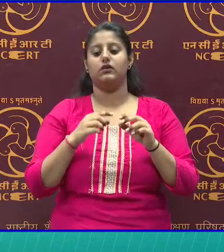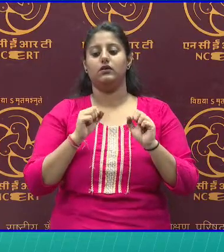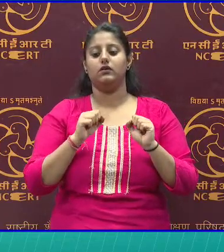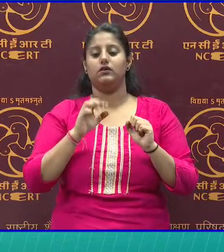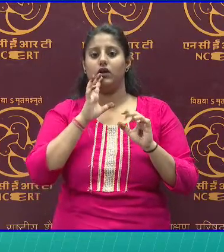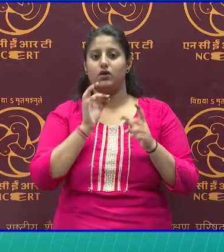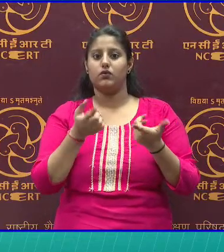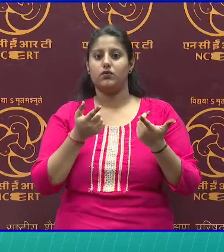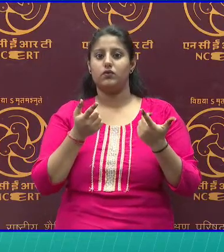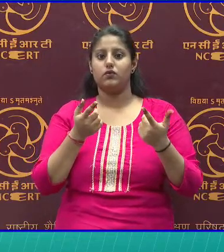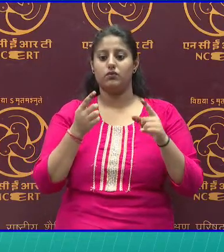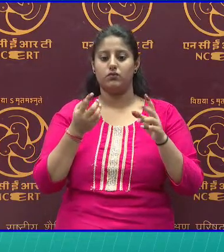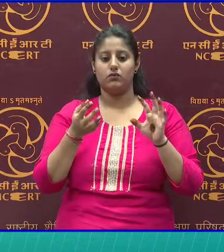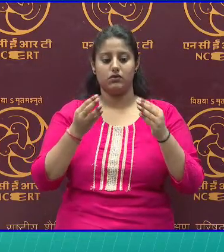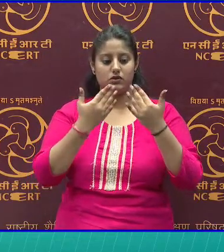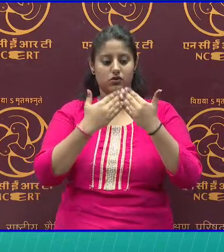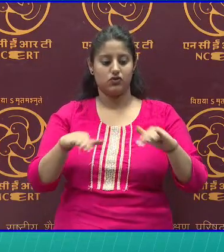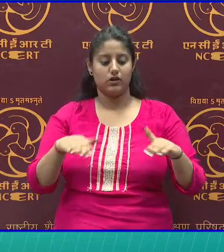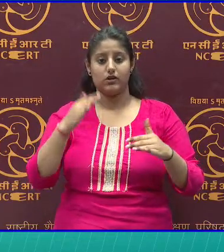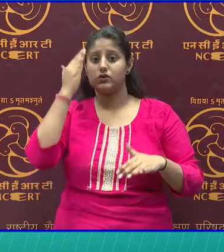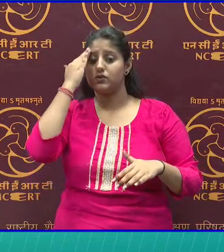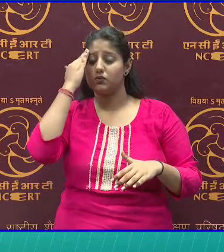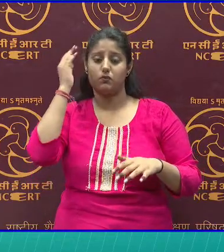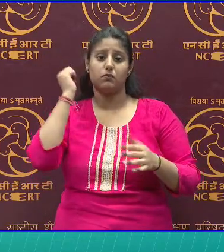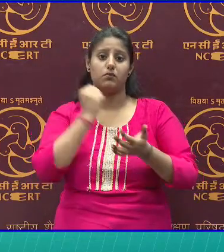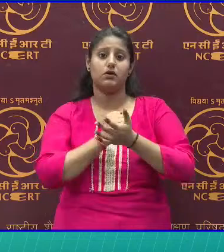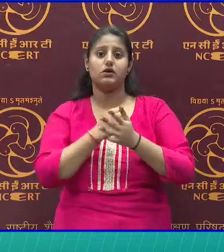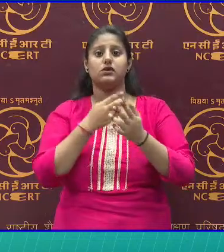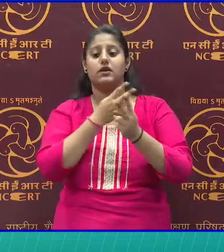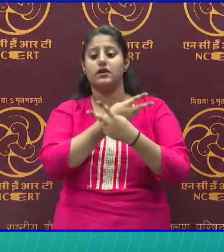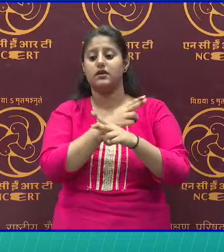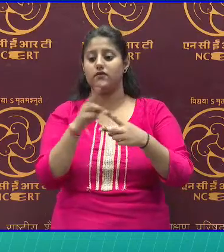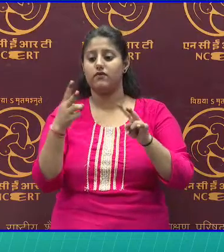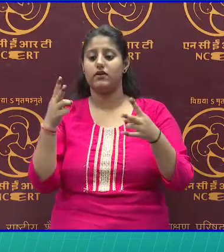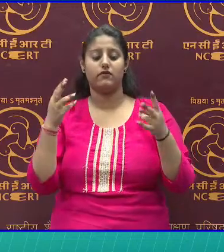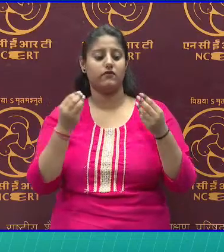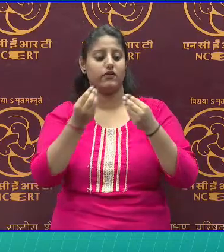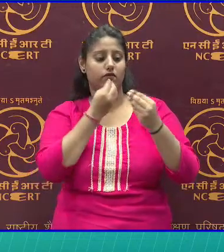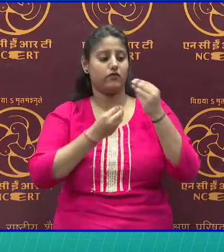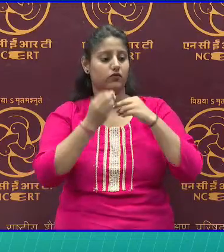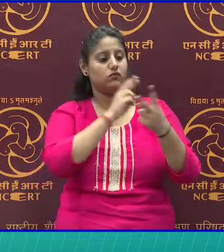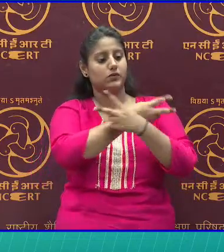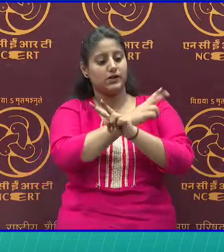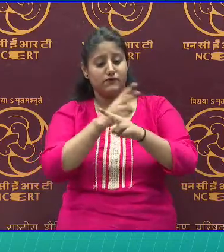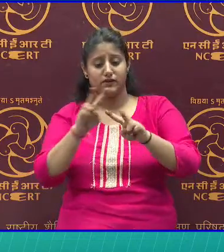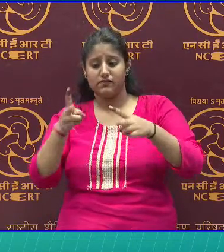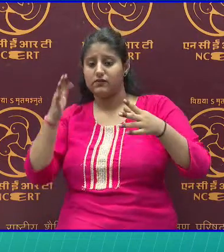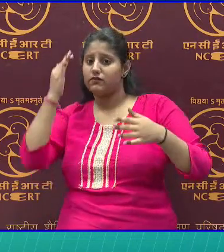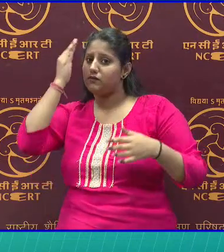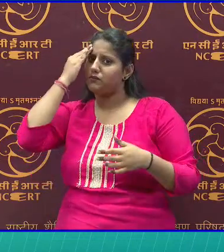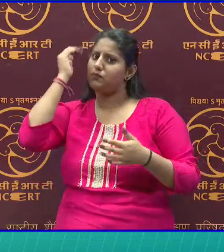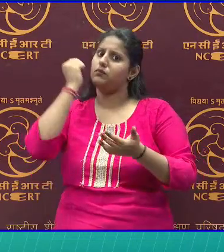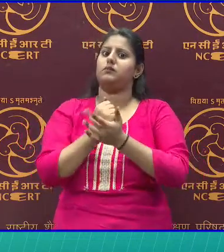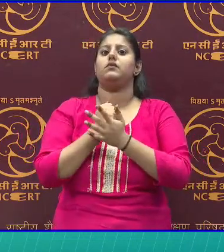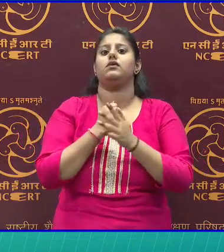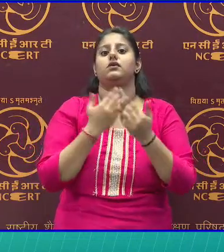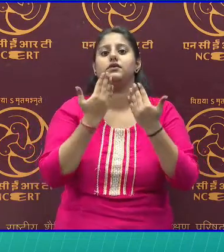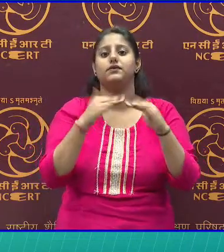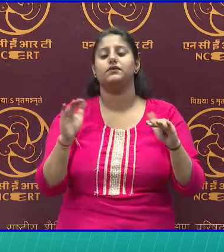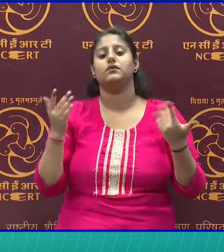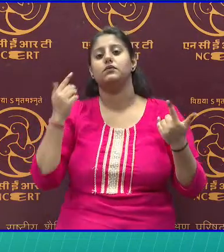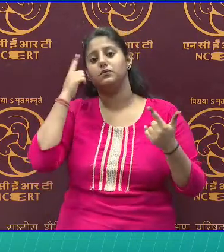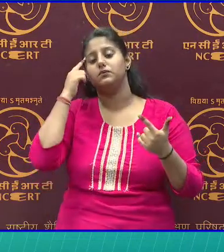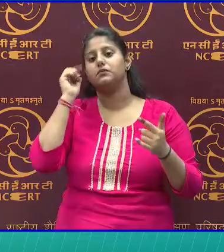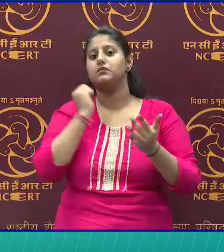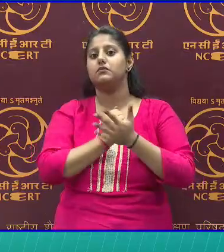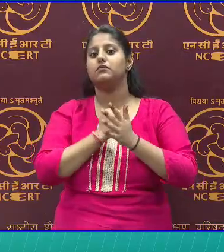most important thing is that children understand and appreciate the variety in the food items. It's that the different people eat different